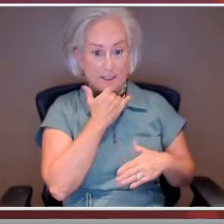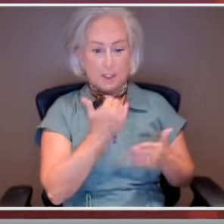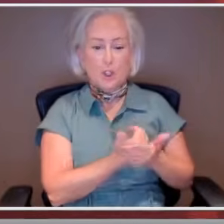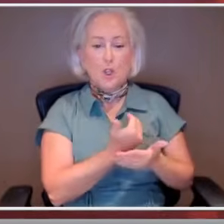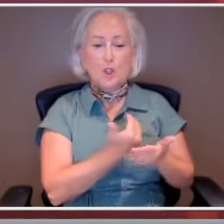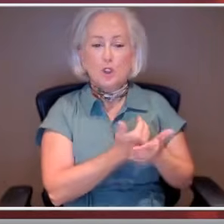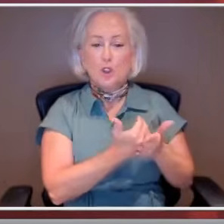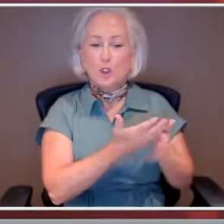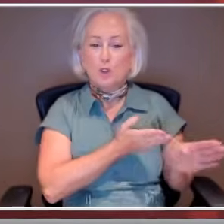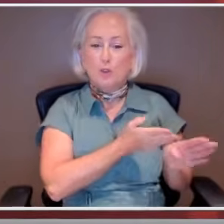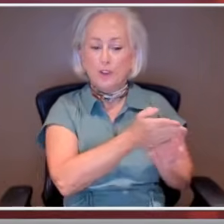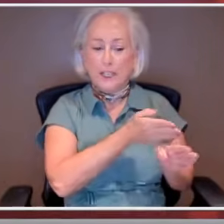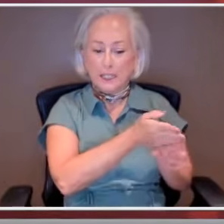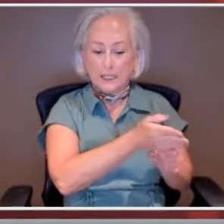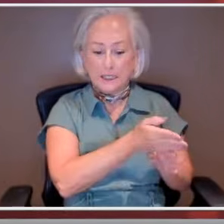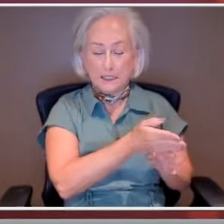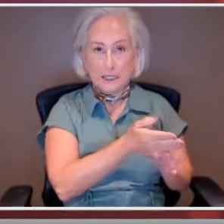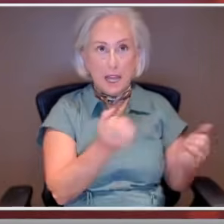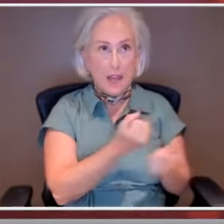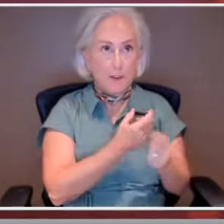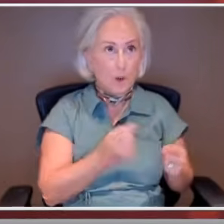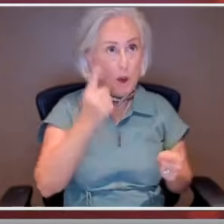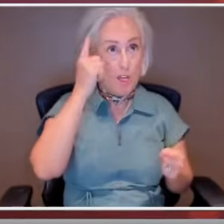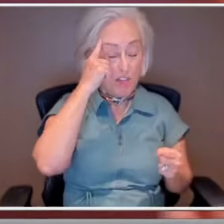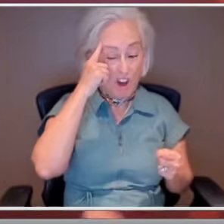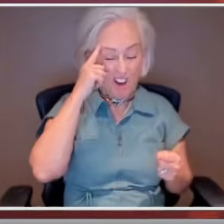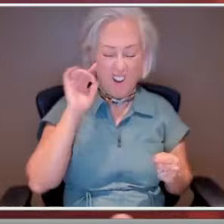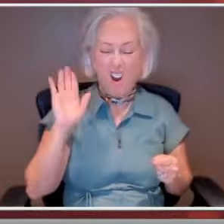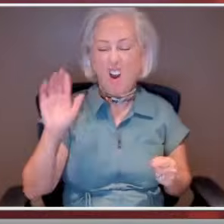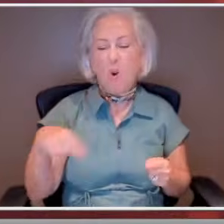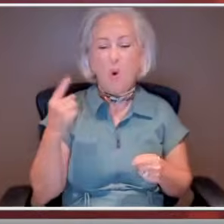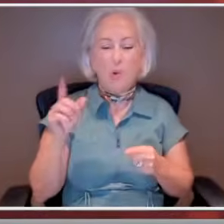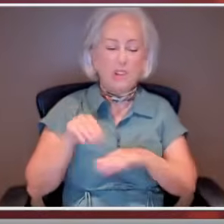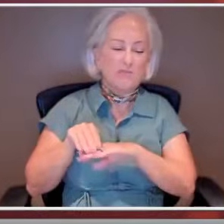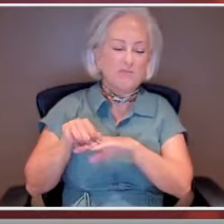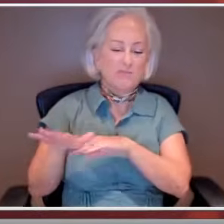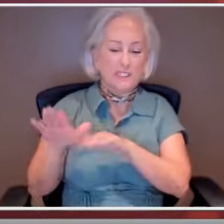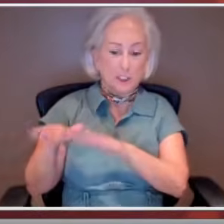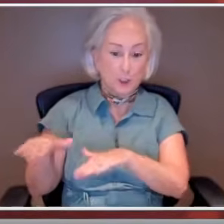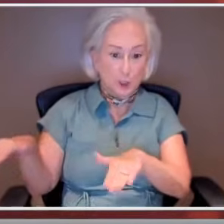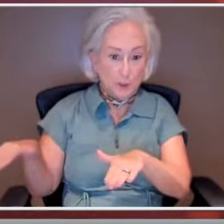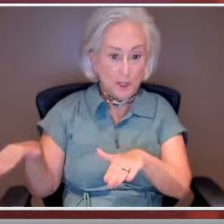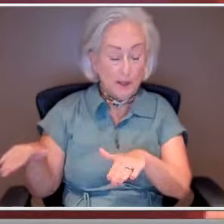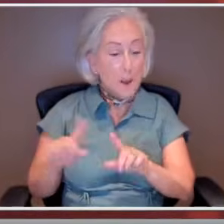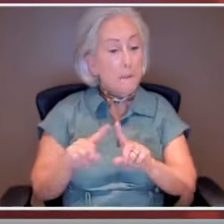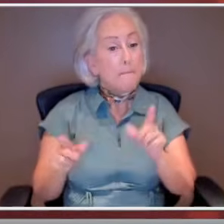are all pediatric problems, but what we've realized is actually most people, like Keith, with